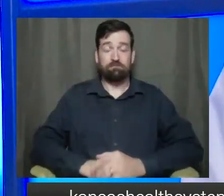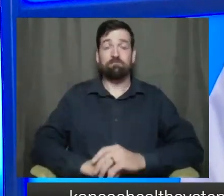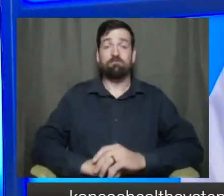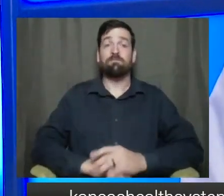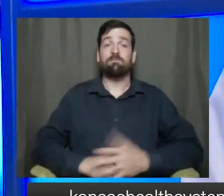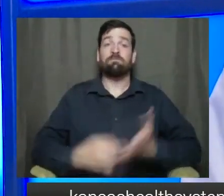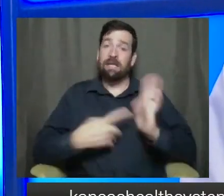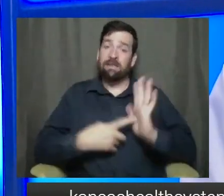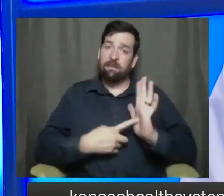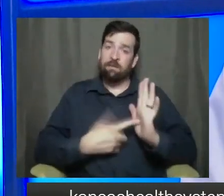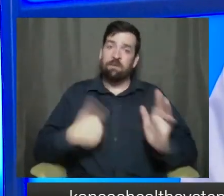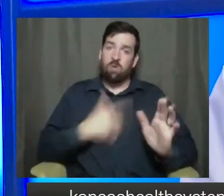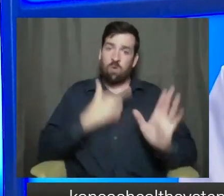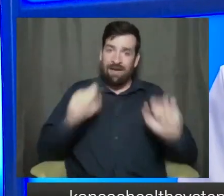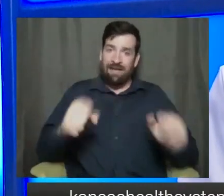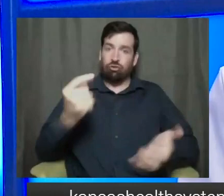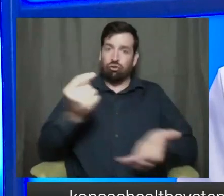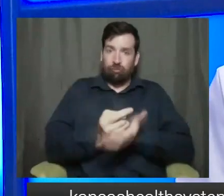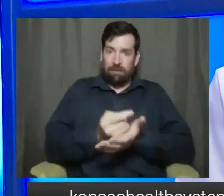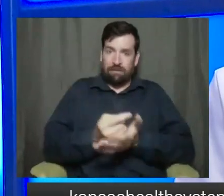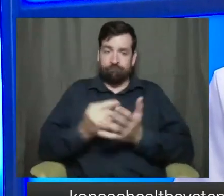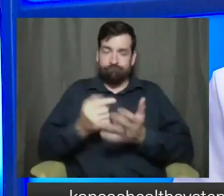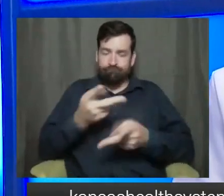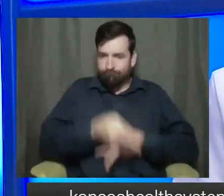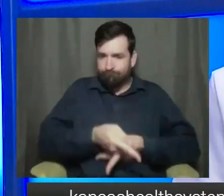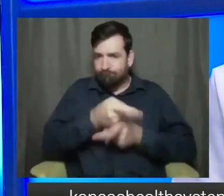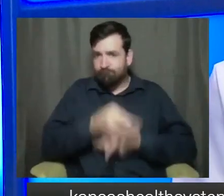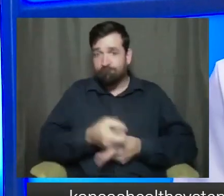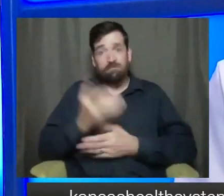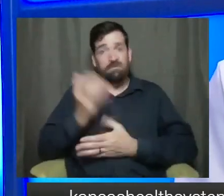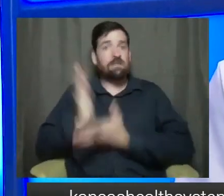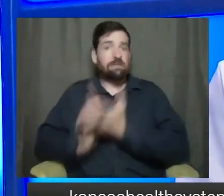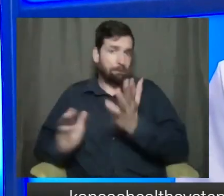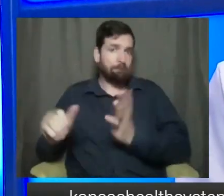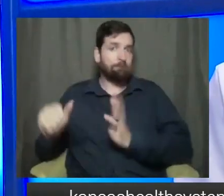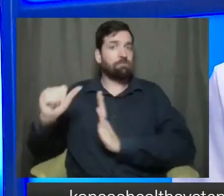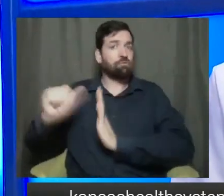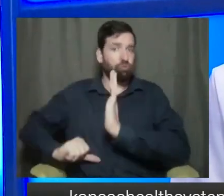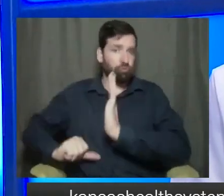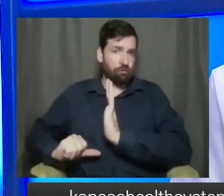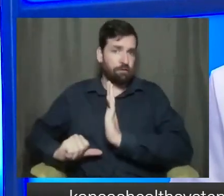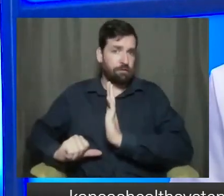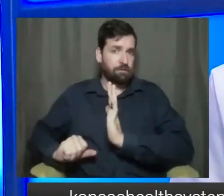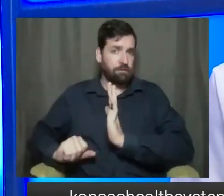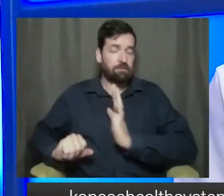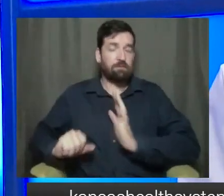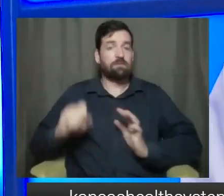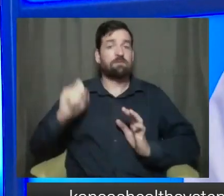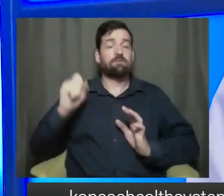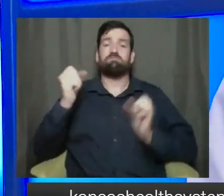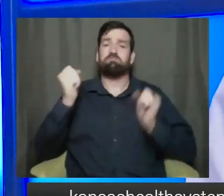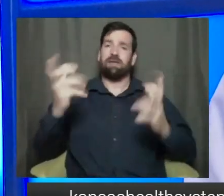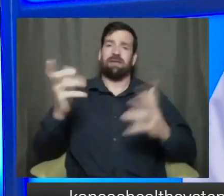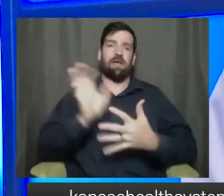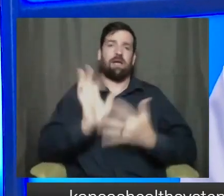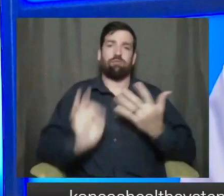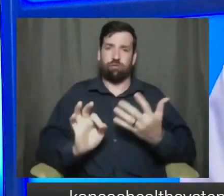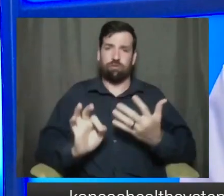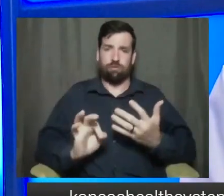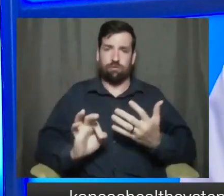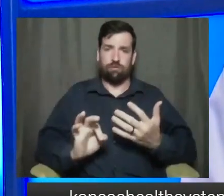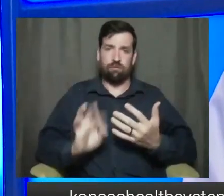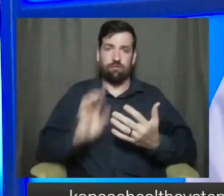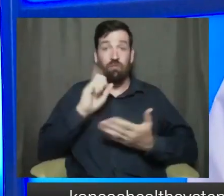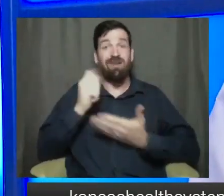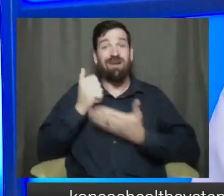treat conservatively or in some cases with surgery. But like I said, there are a lot of options to help women